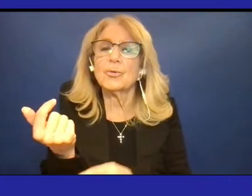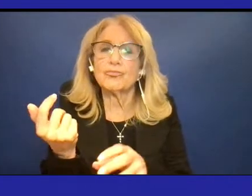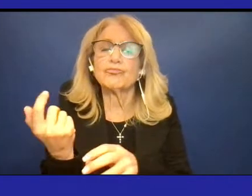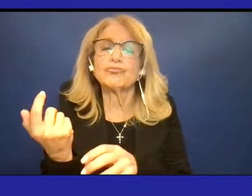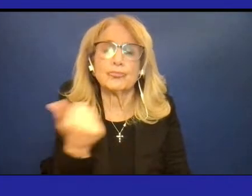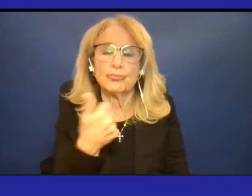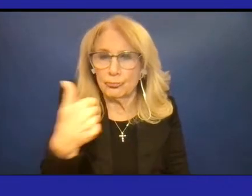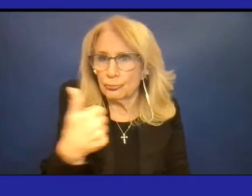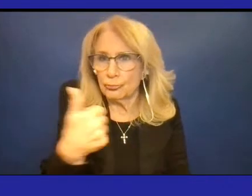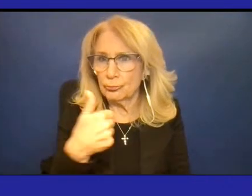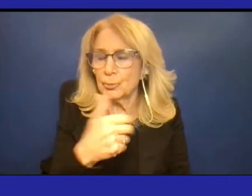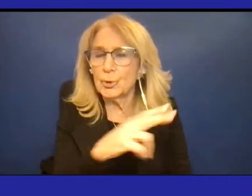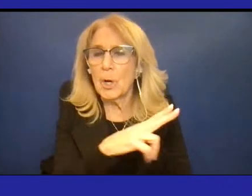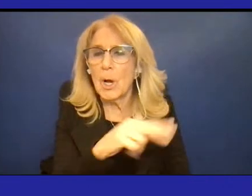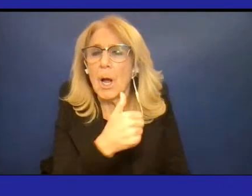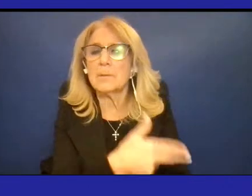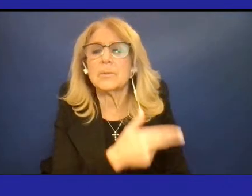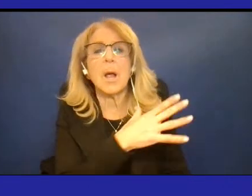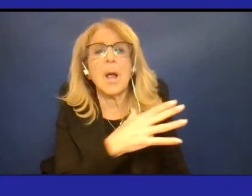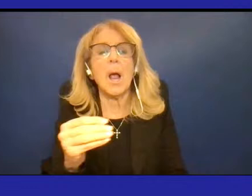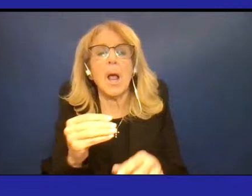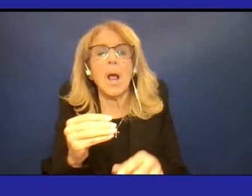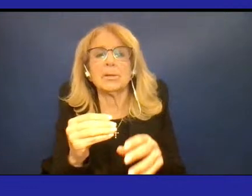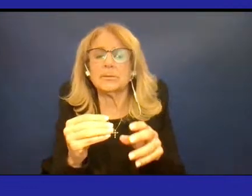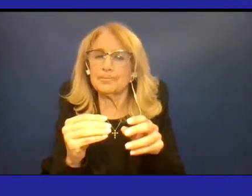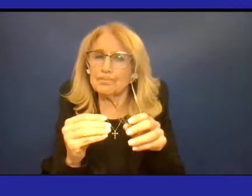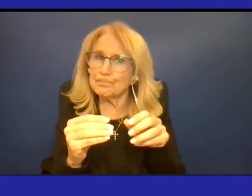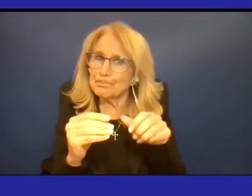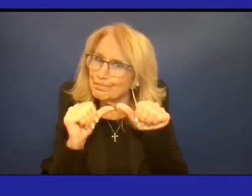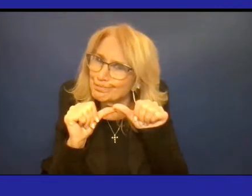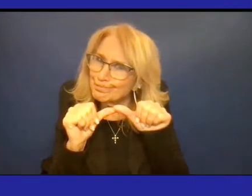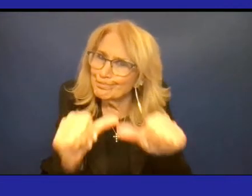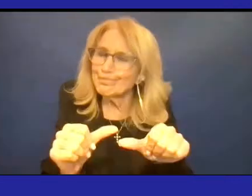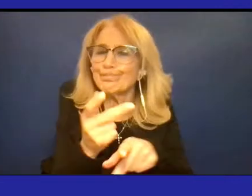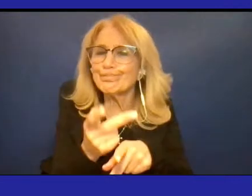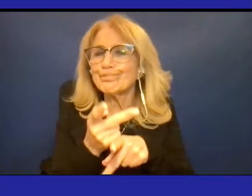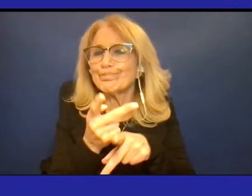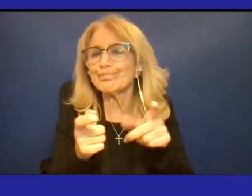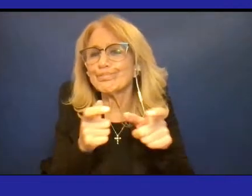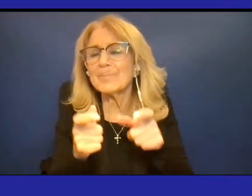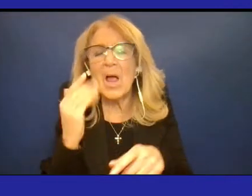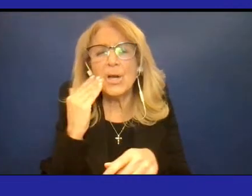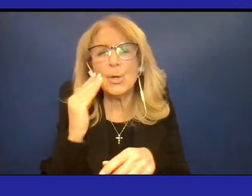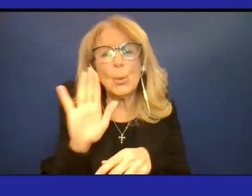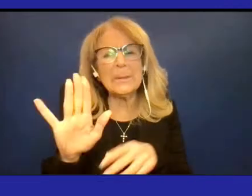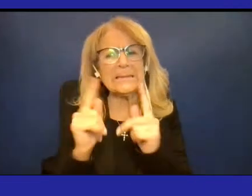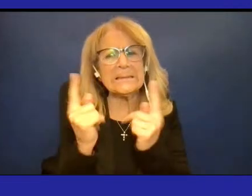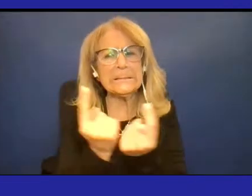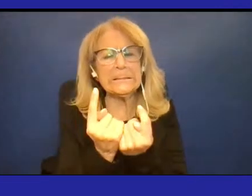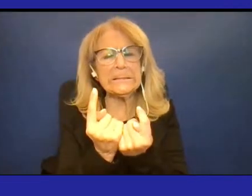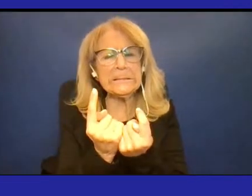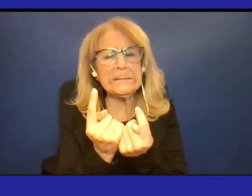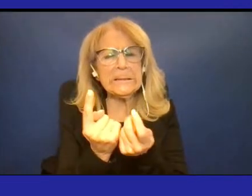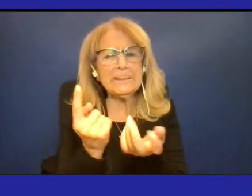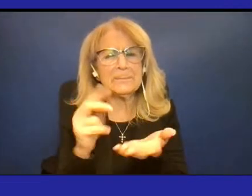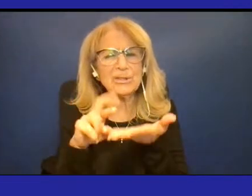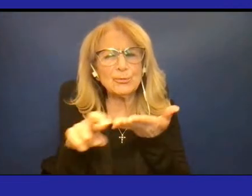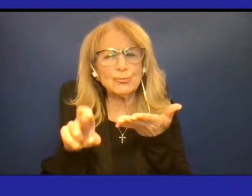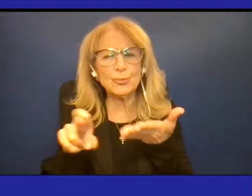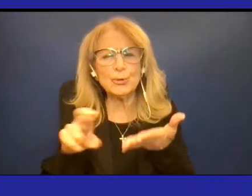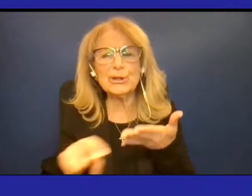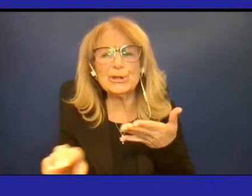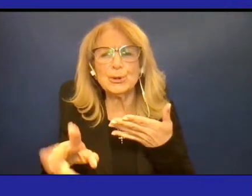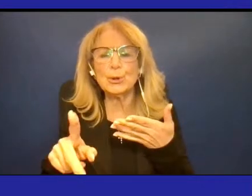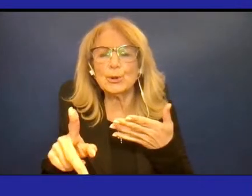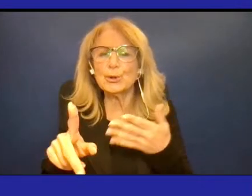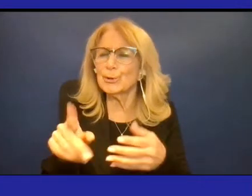management as well. I know his team is exploring telemedicine to kind of expand capacity both